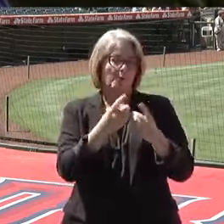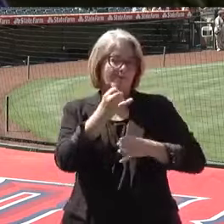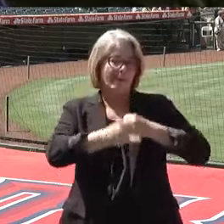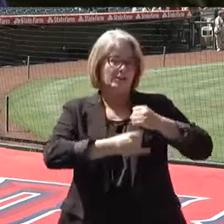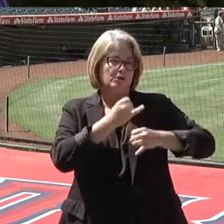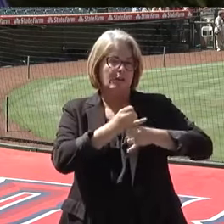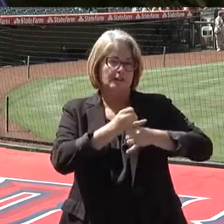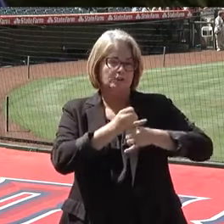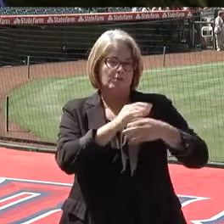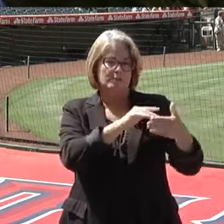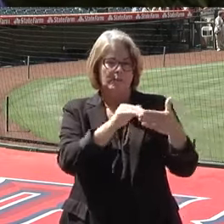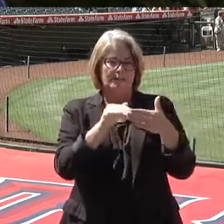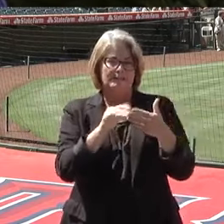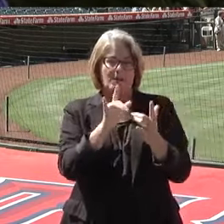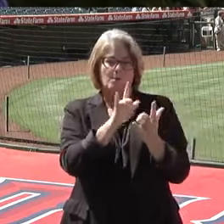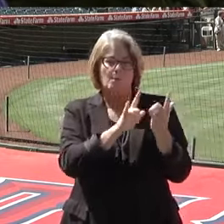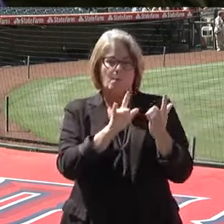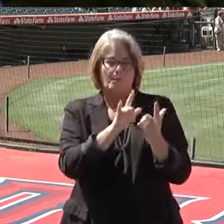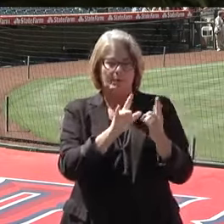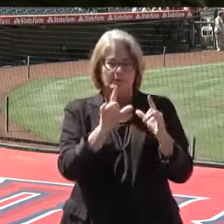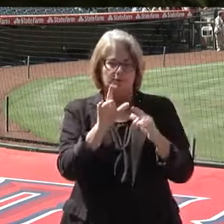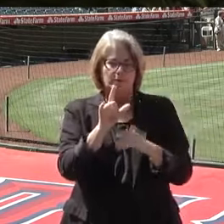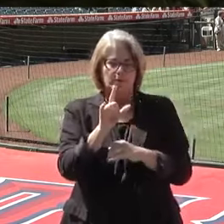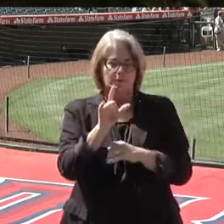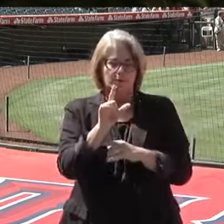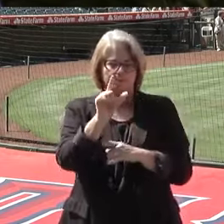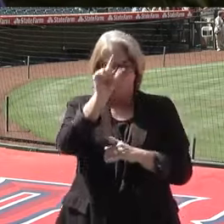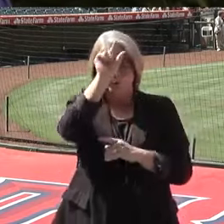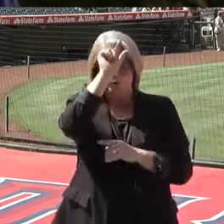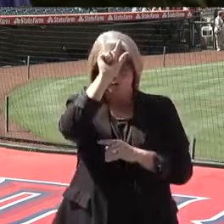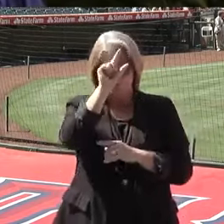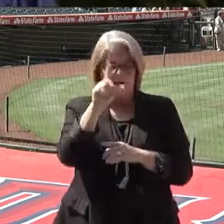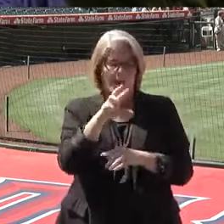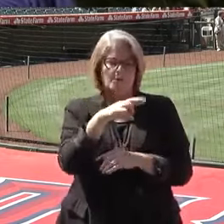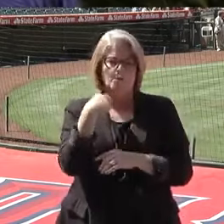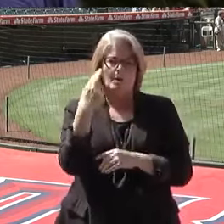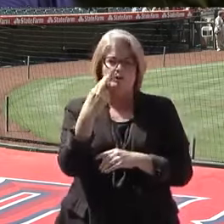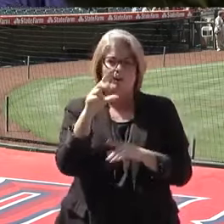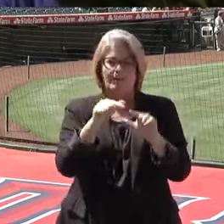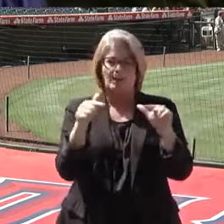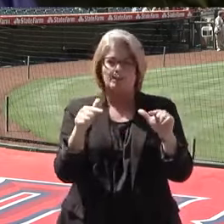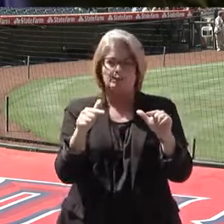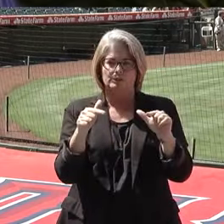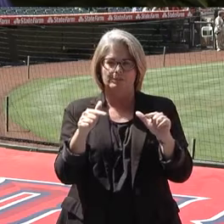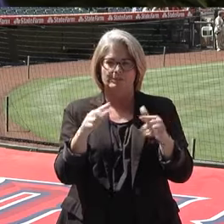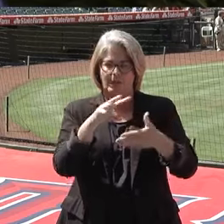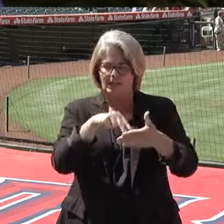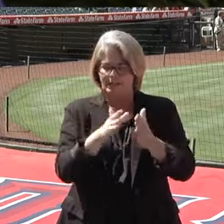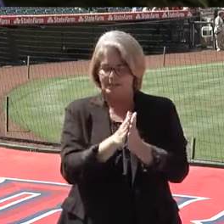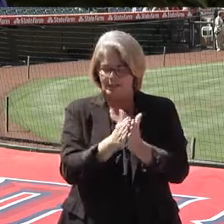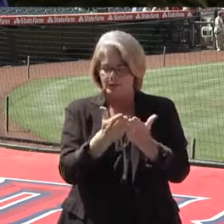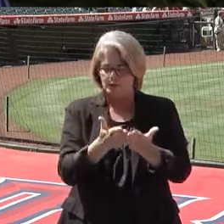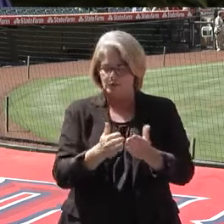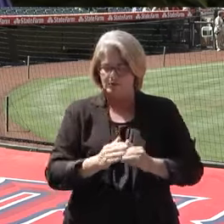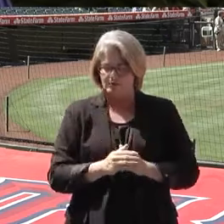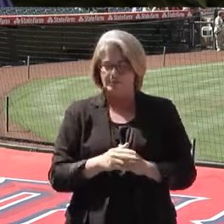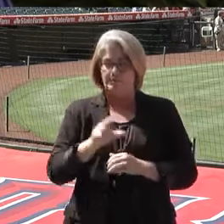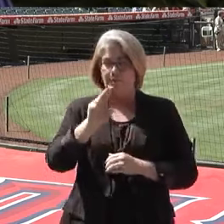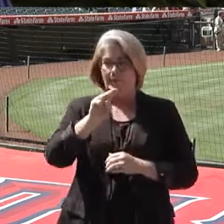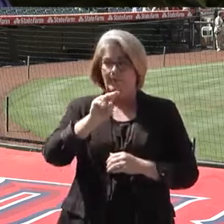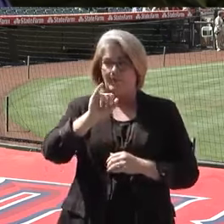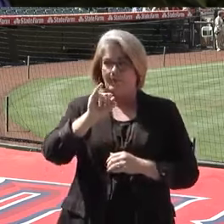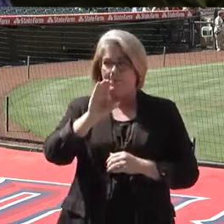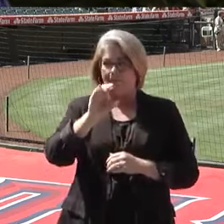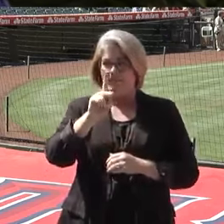Romance, German, and Russian Languages and Literatures. Nikki O'Brien not only held